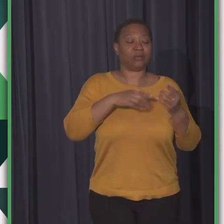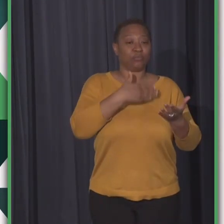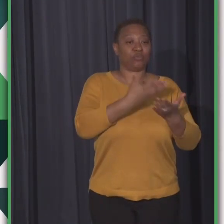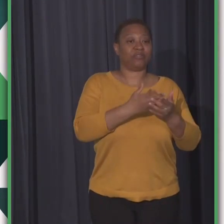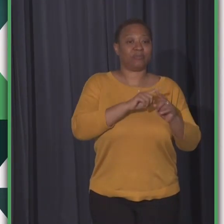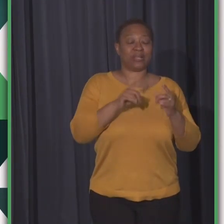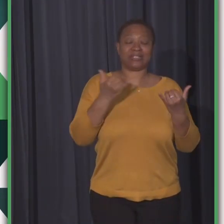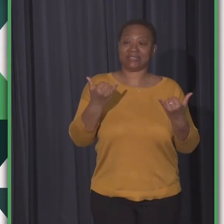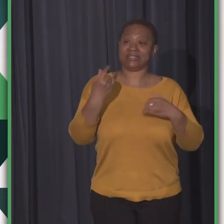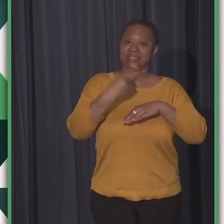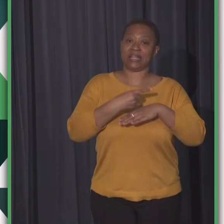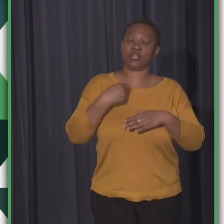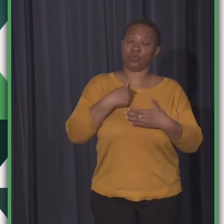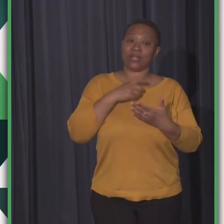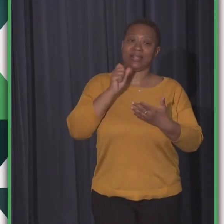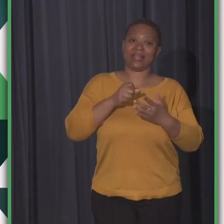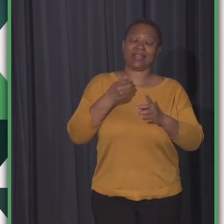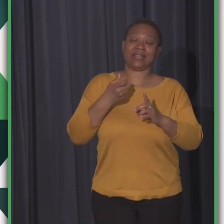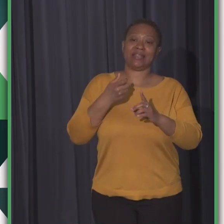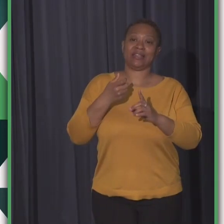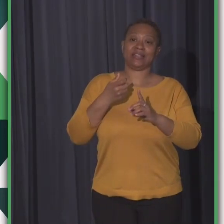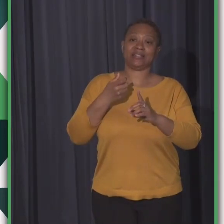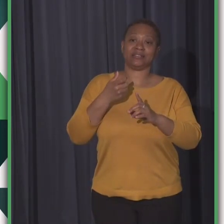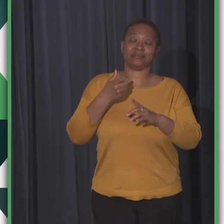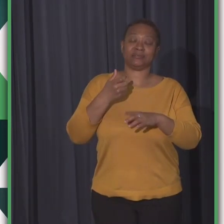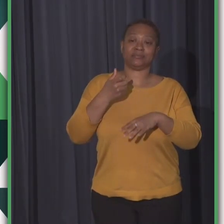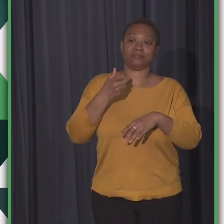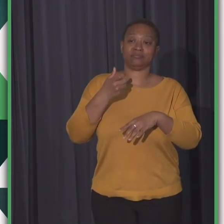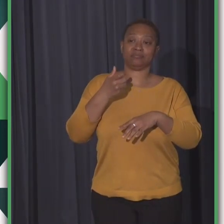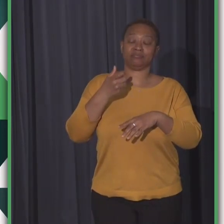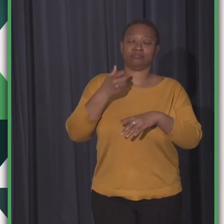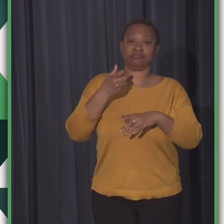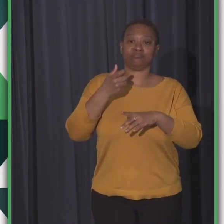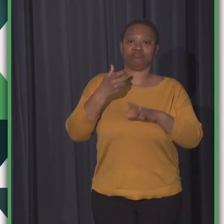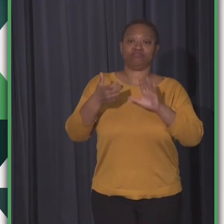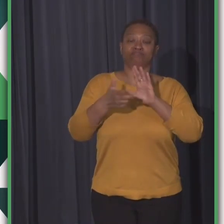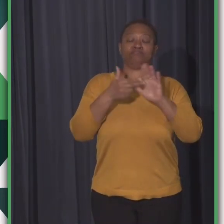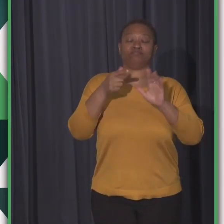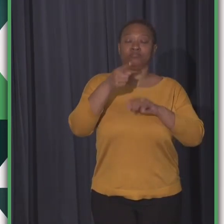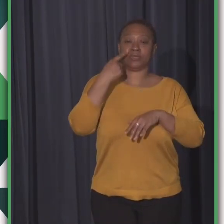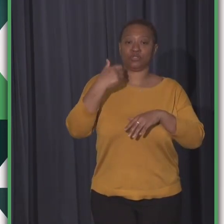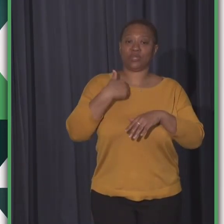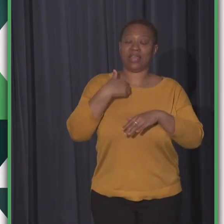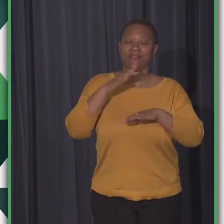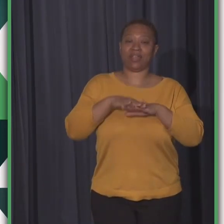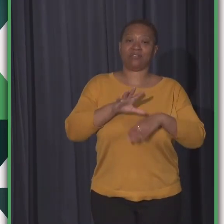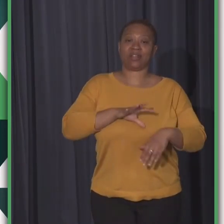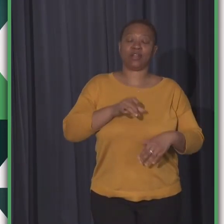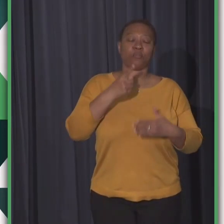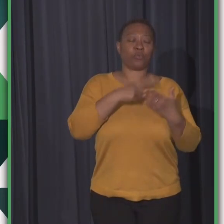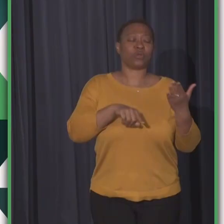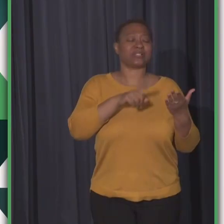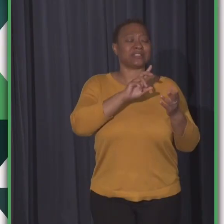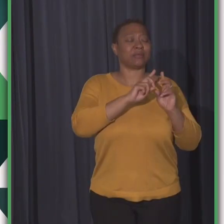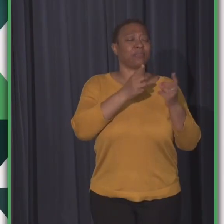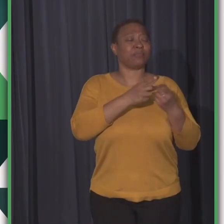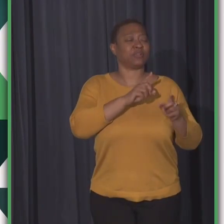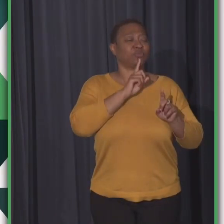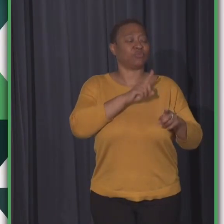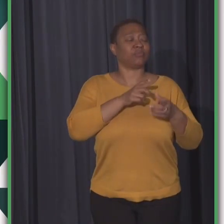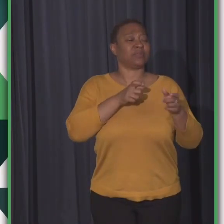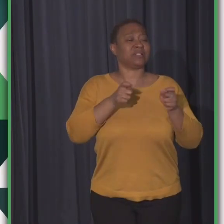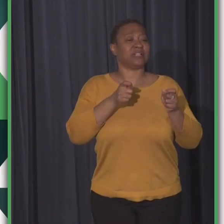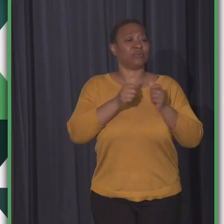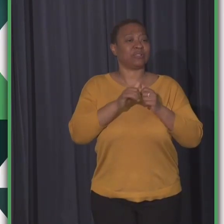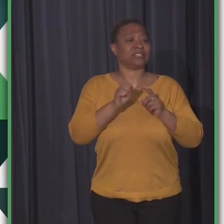today, we can cite you because we have it on camera. But I don't know the response of the department in terms of dealing with this